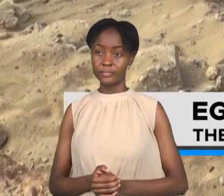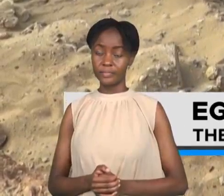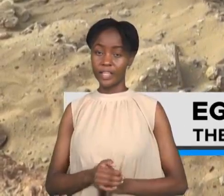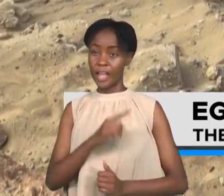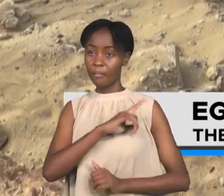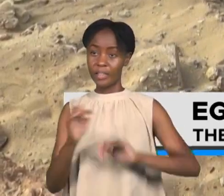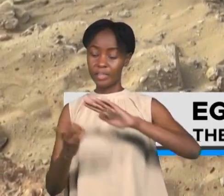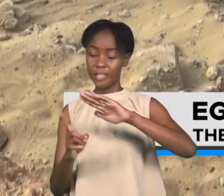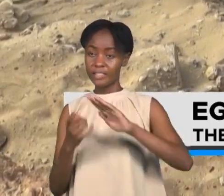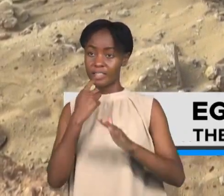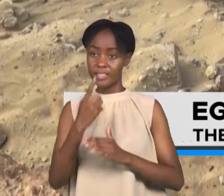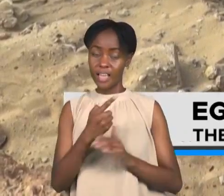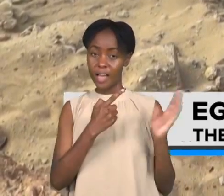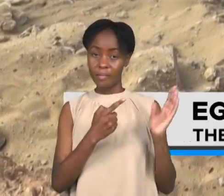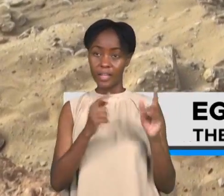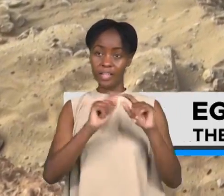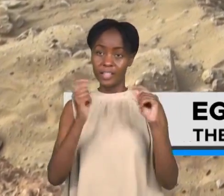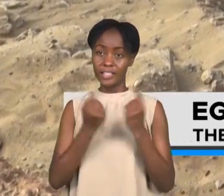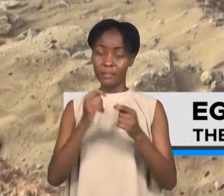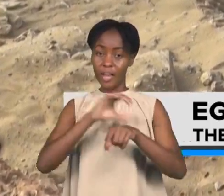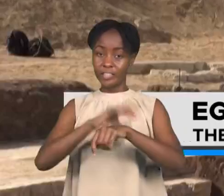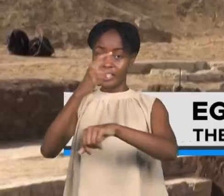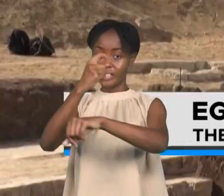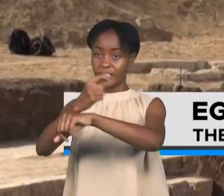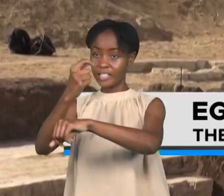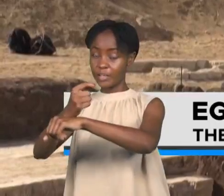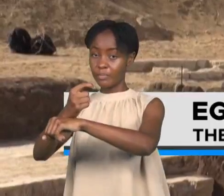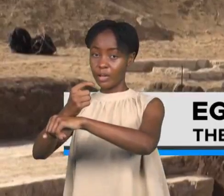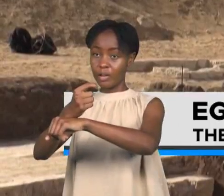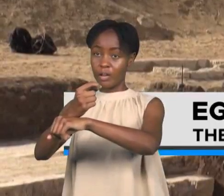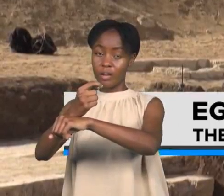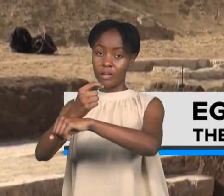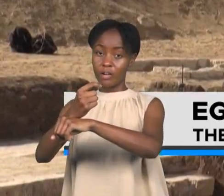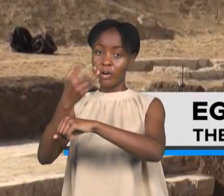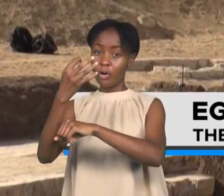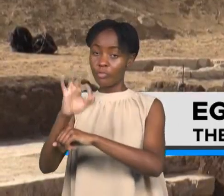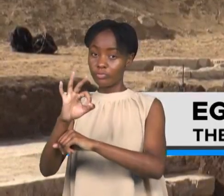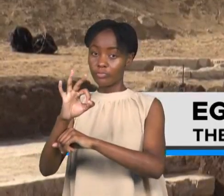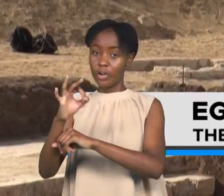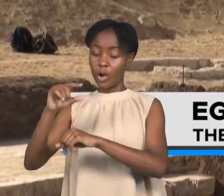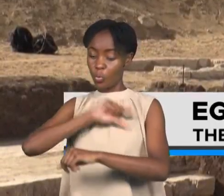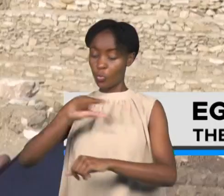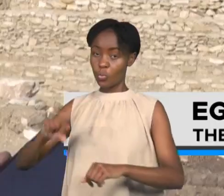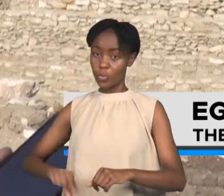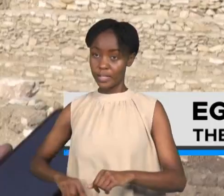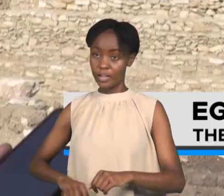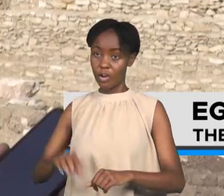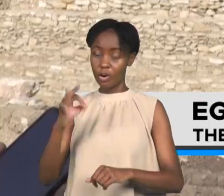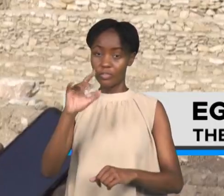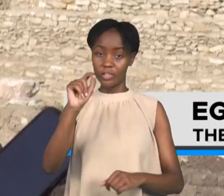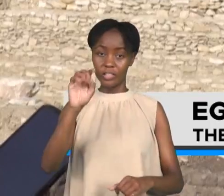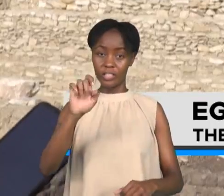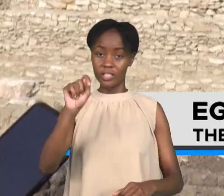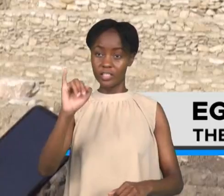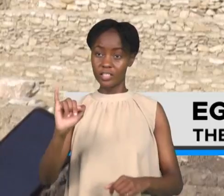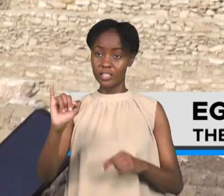ministry said the team had also discovered the funeral temple of Queen Nerit, the wife of King Teti. It was the wife and the daughter of King